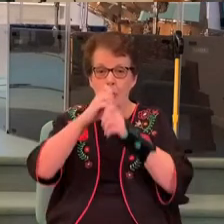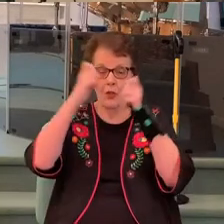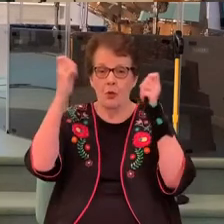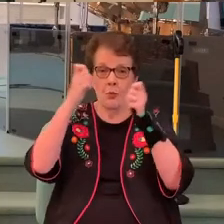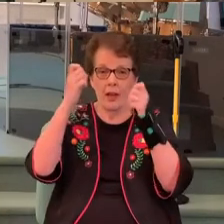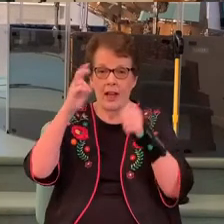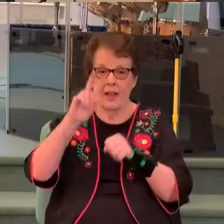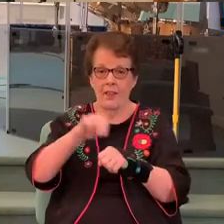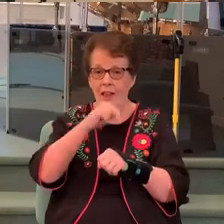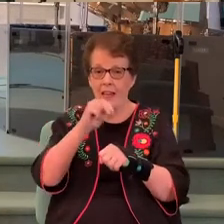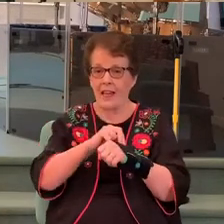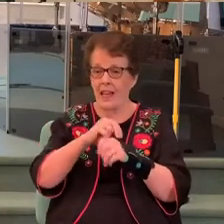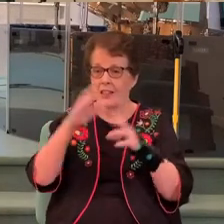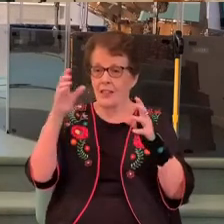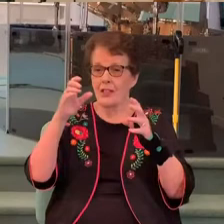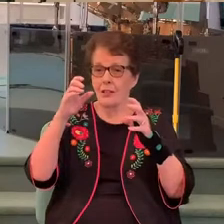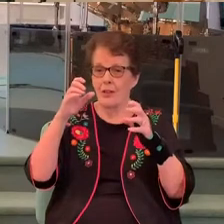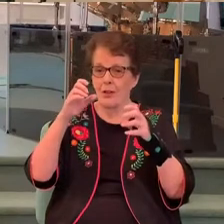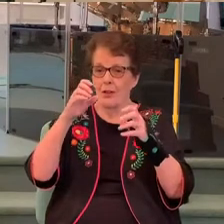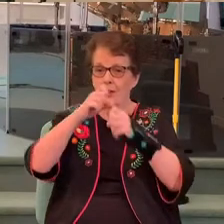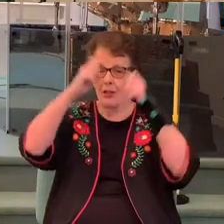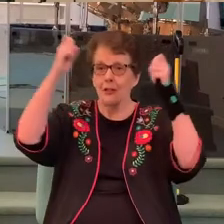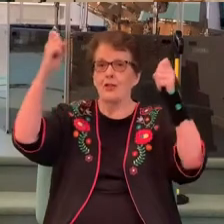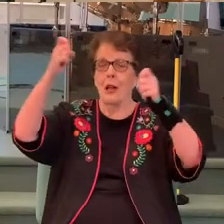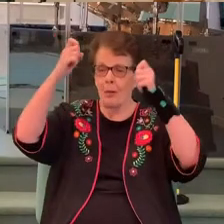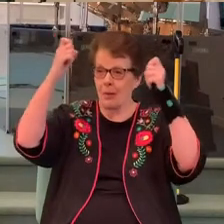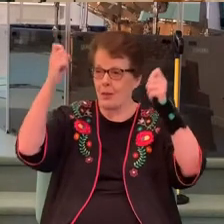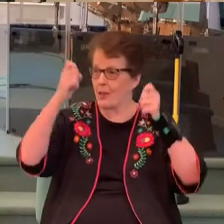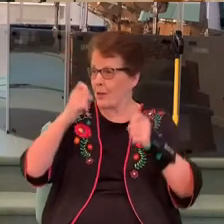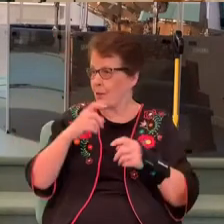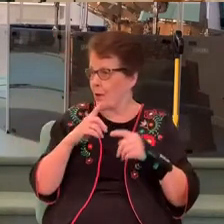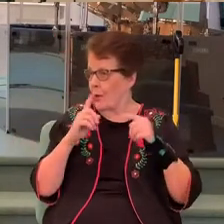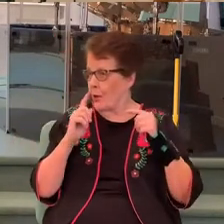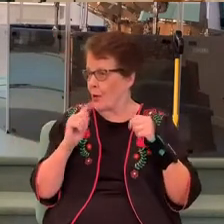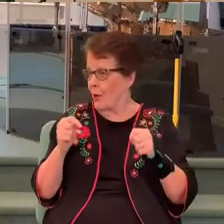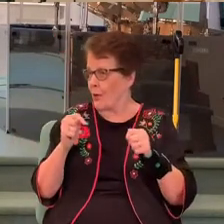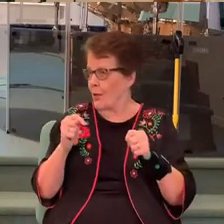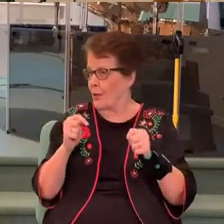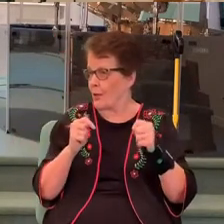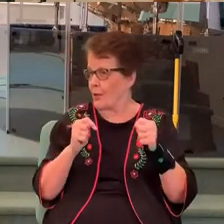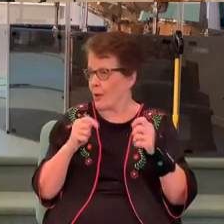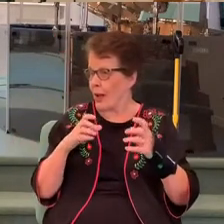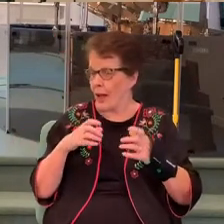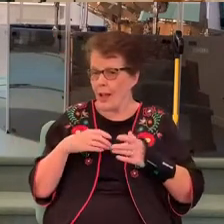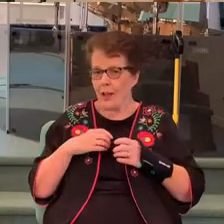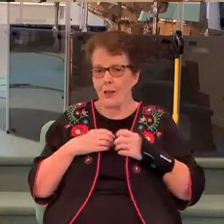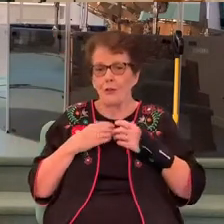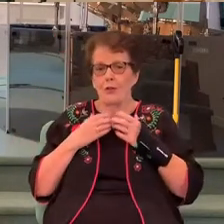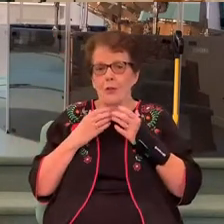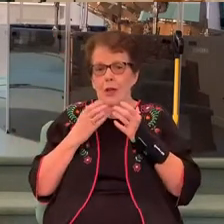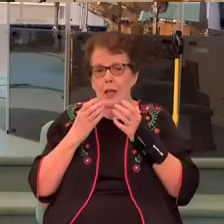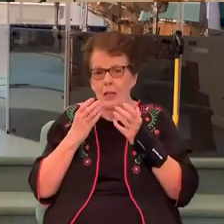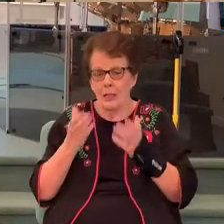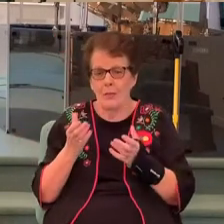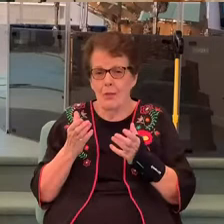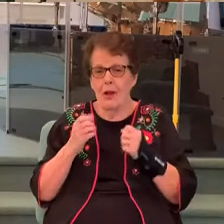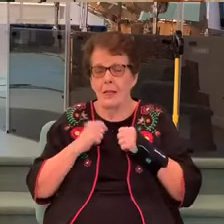Like, you know, we were trying everything we could to express passion without it being loud.